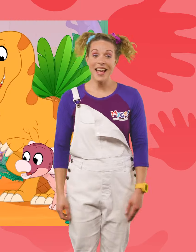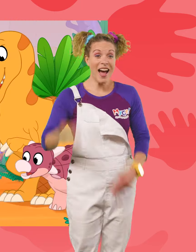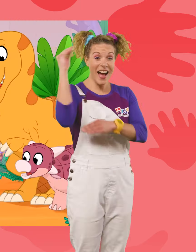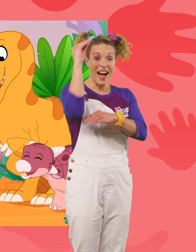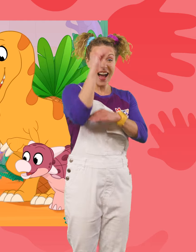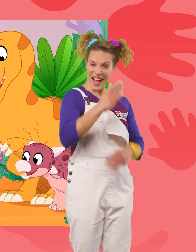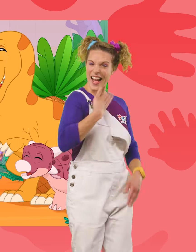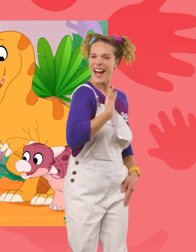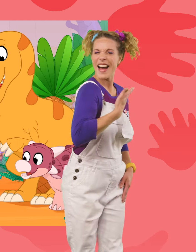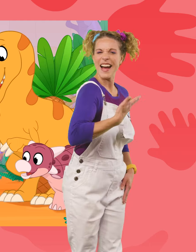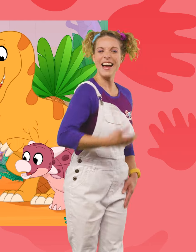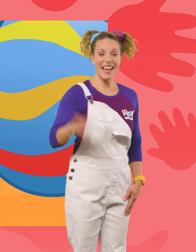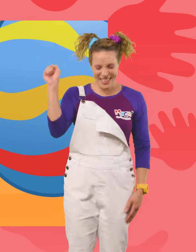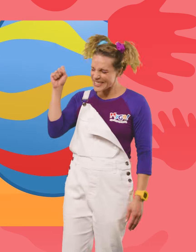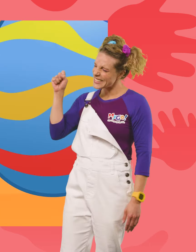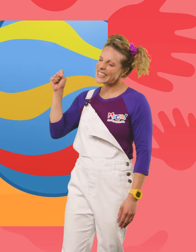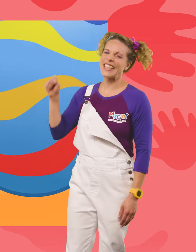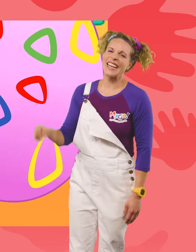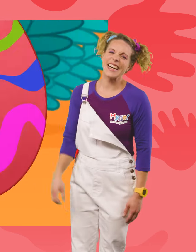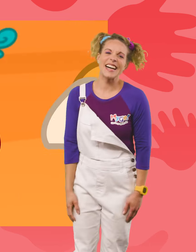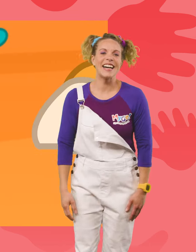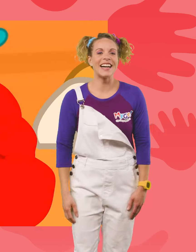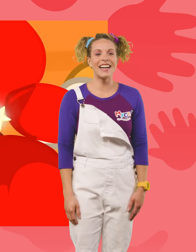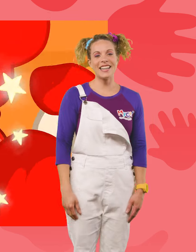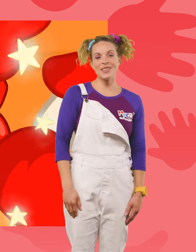Dinosaur, happy! Yeah!